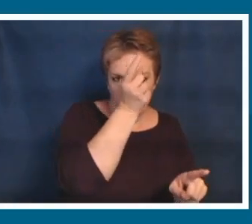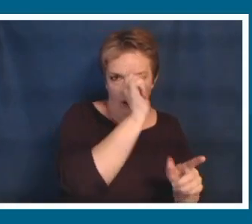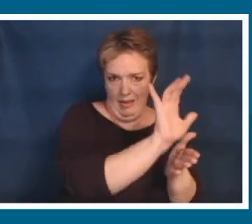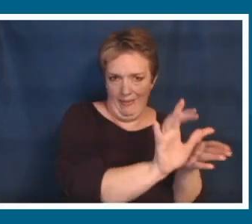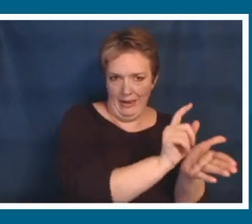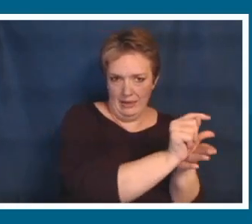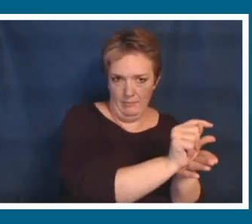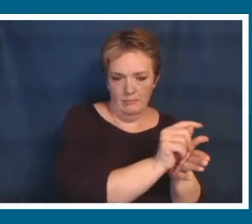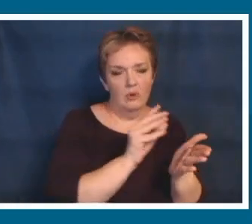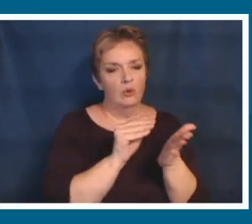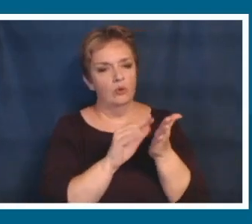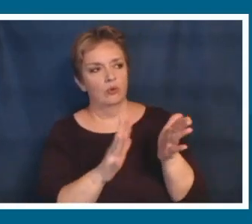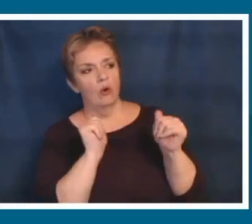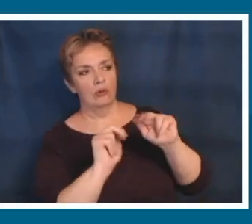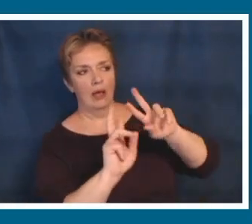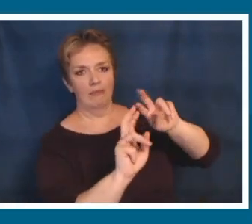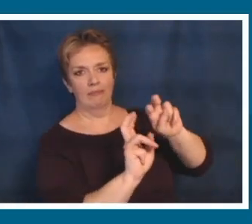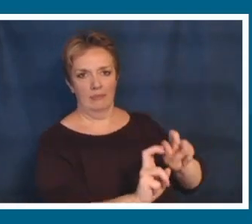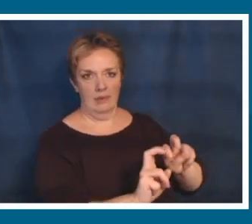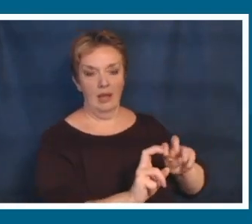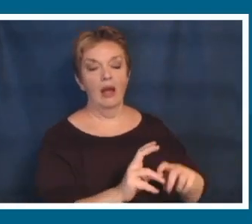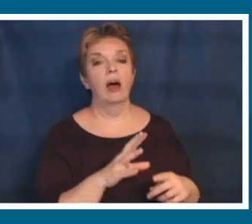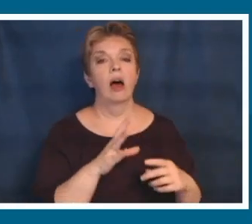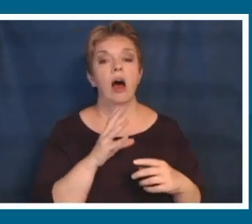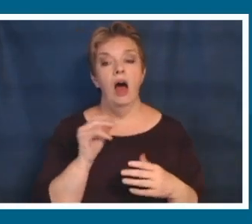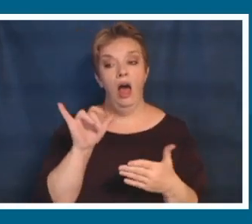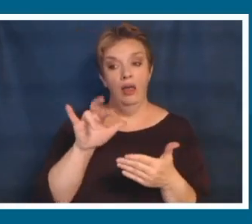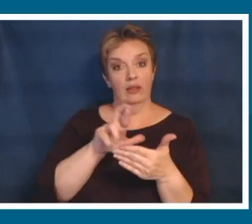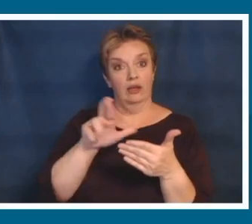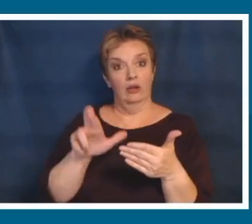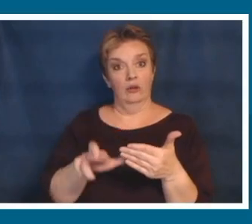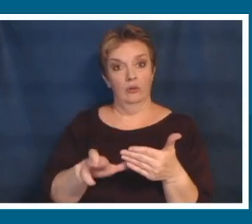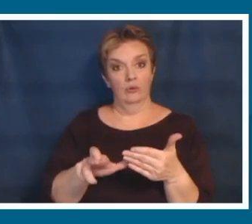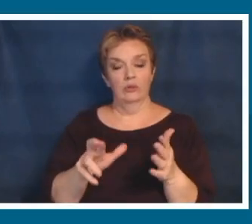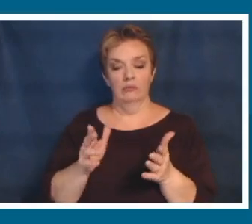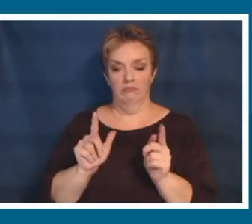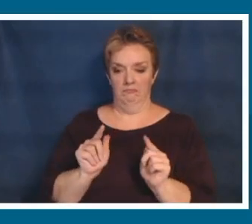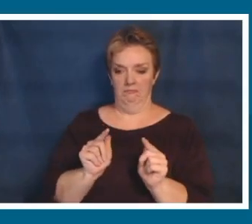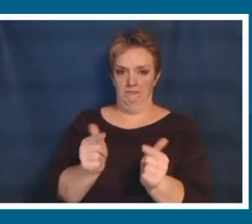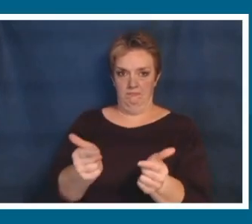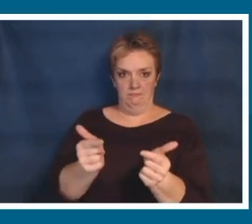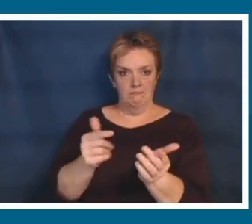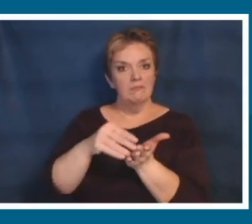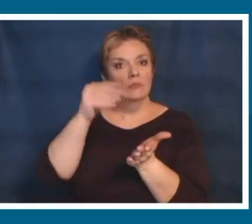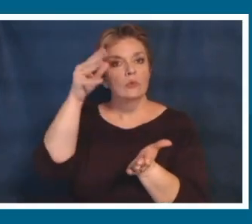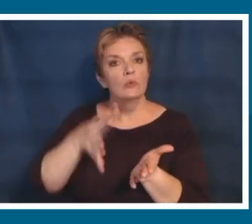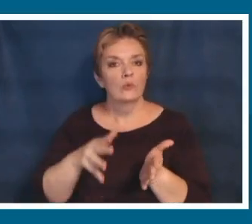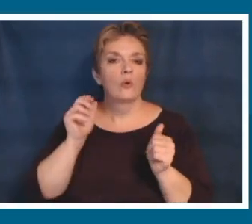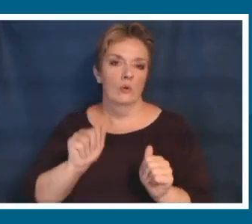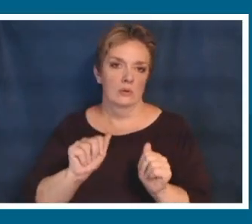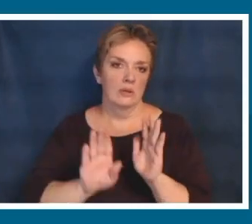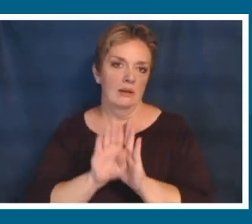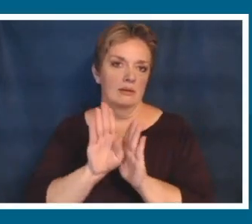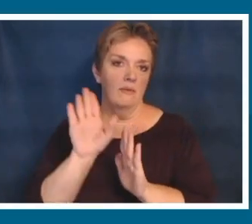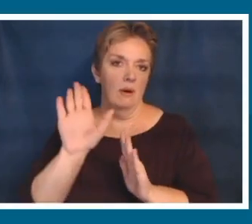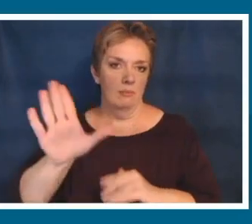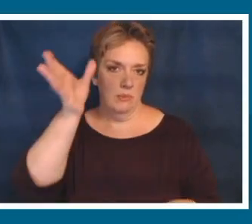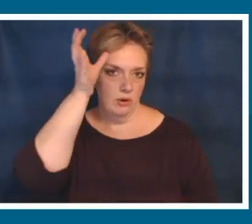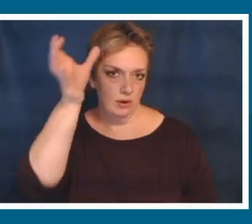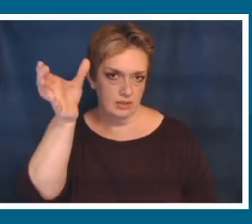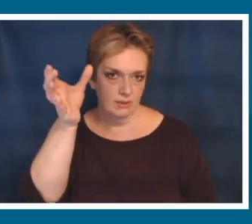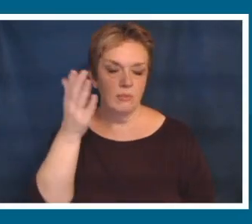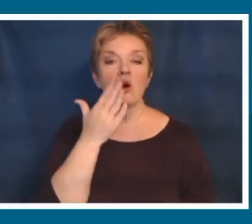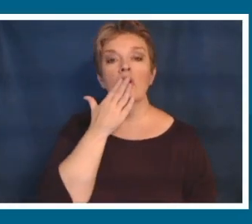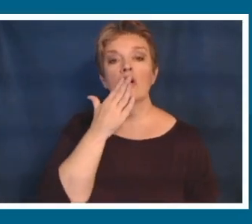advice that's given is let students draw the conclusions. Create good classroom culture where we understand we don't call each